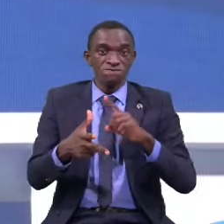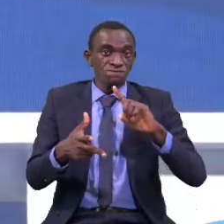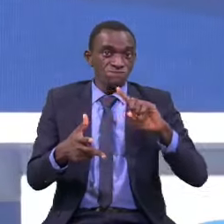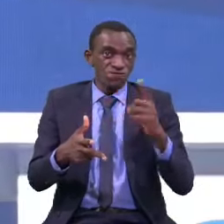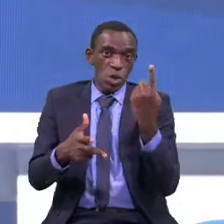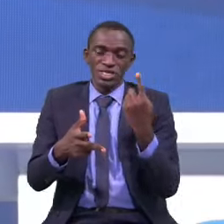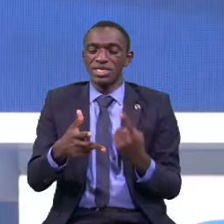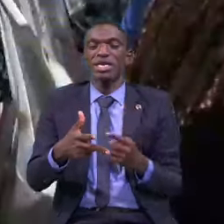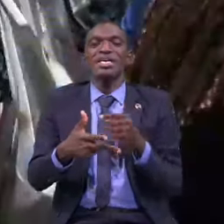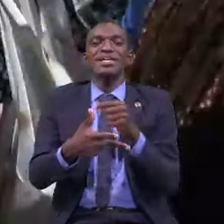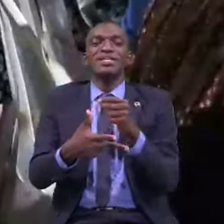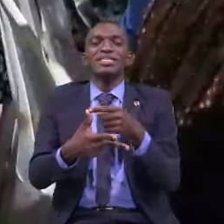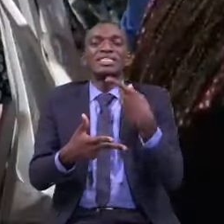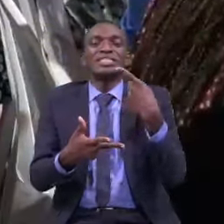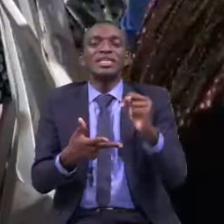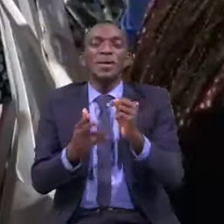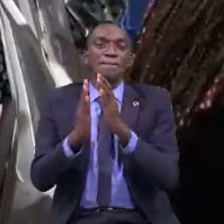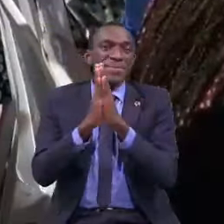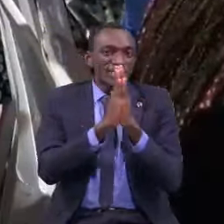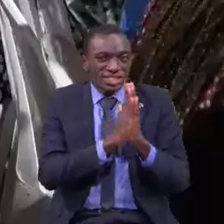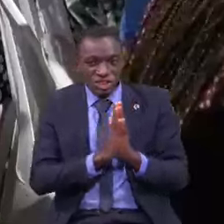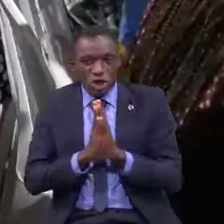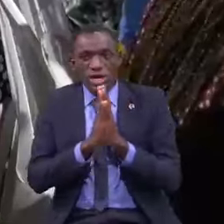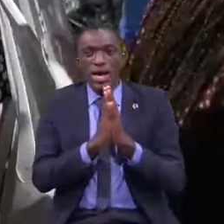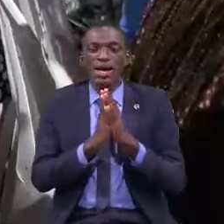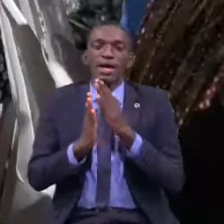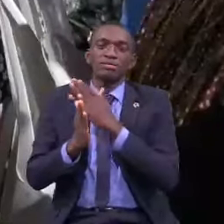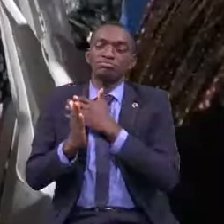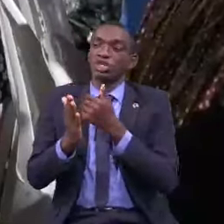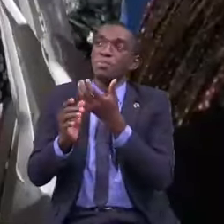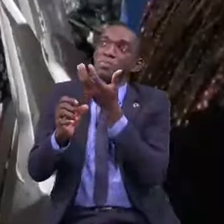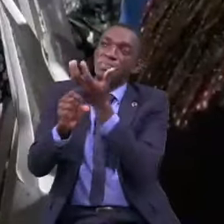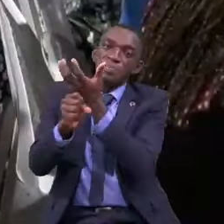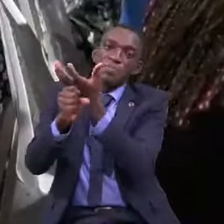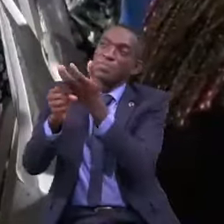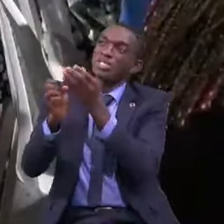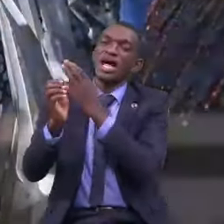the petition and the prayer for the Savior's touch.